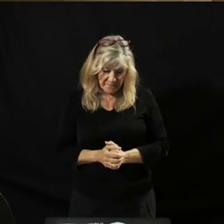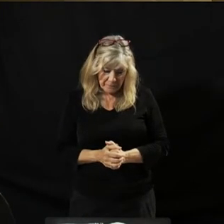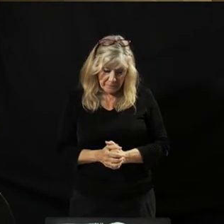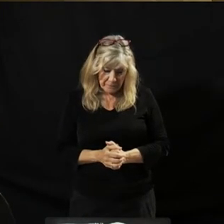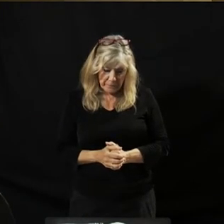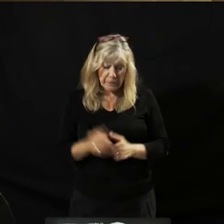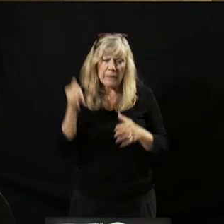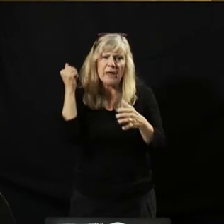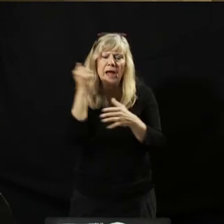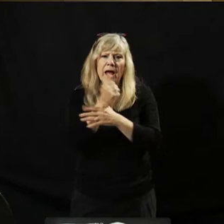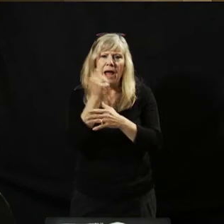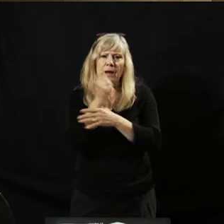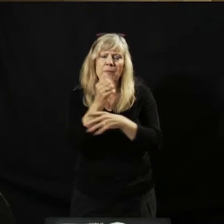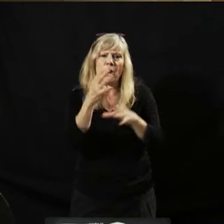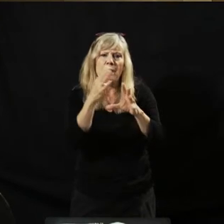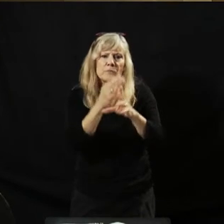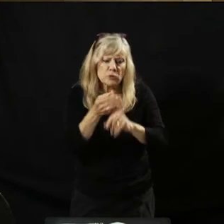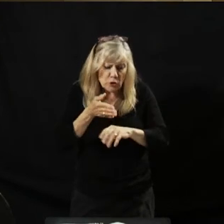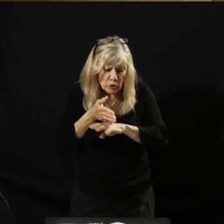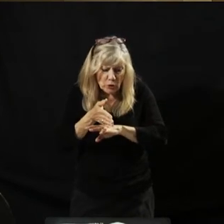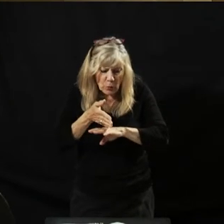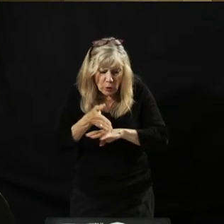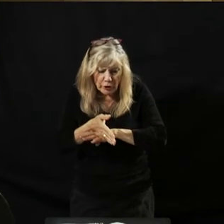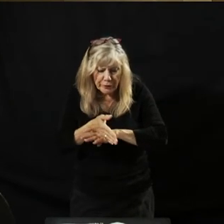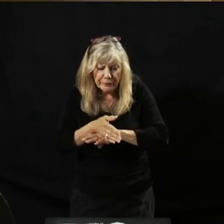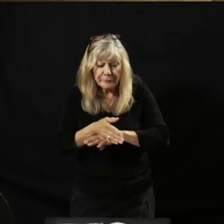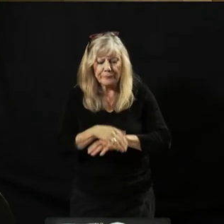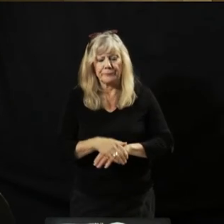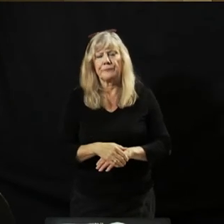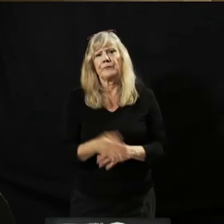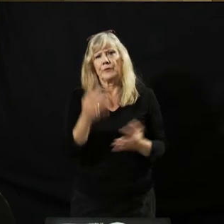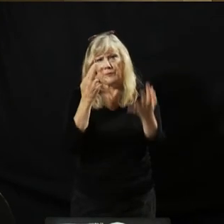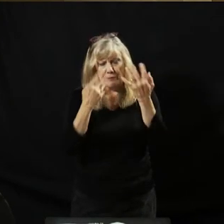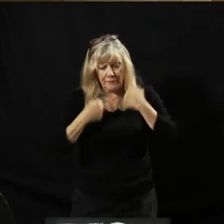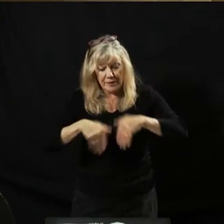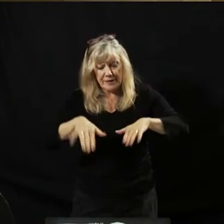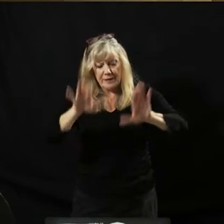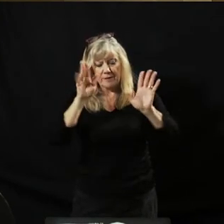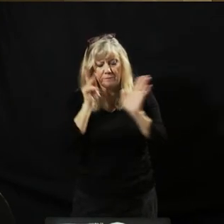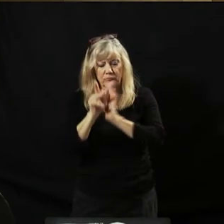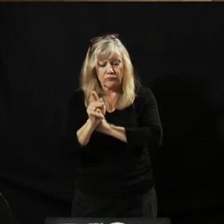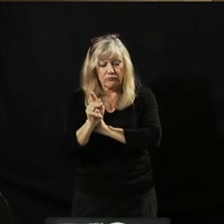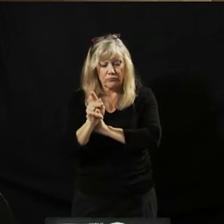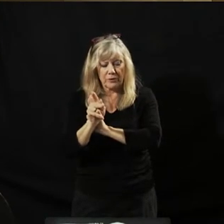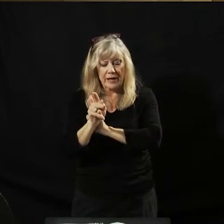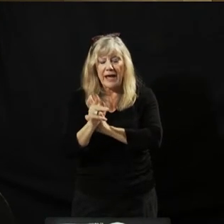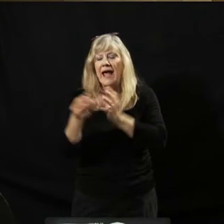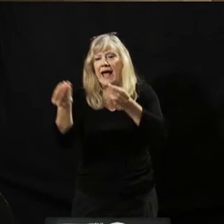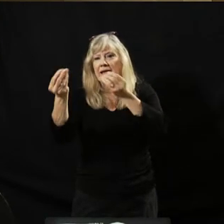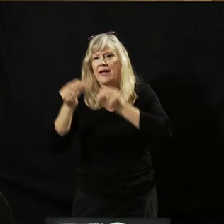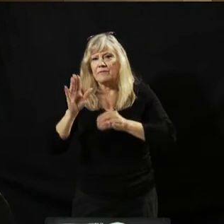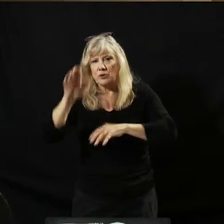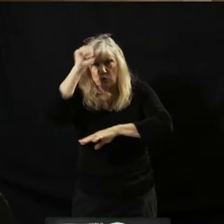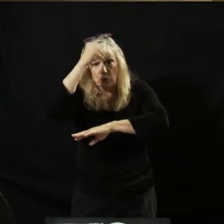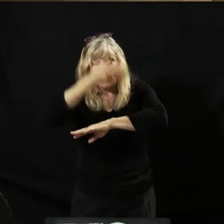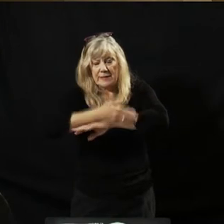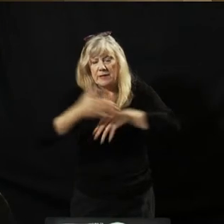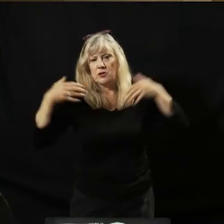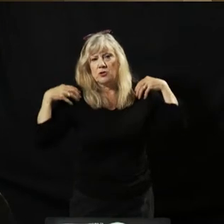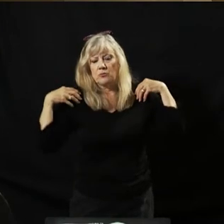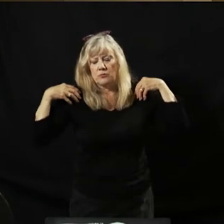Thereupon Abraham took the wood for the holocaust and laid it on his son Isaac's